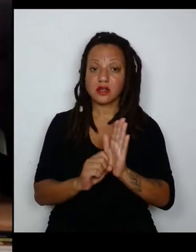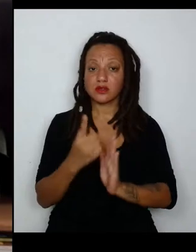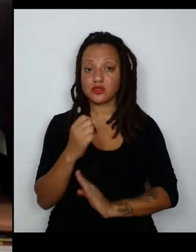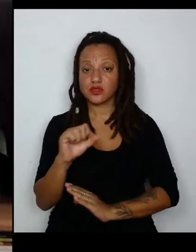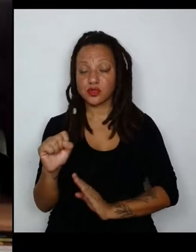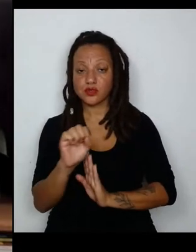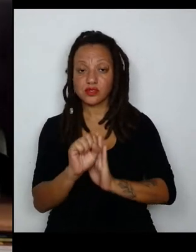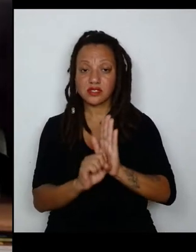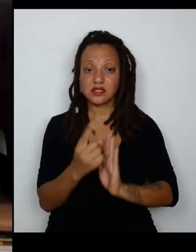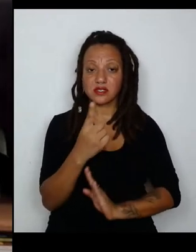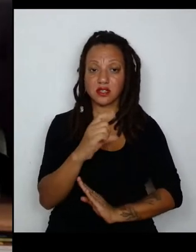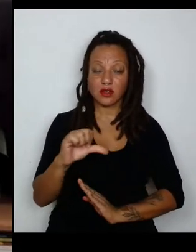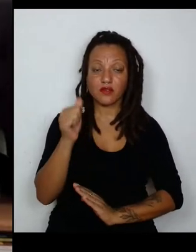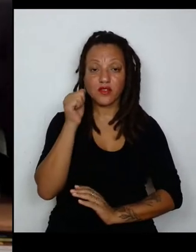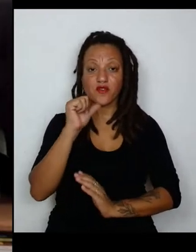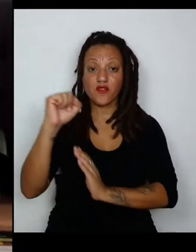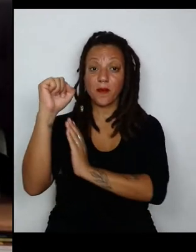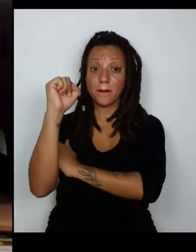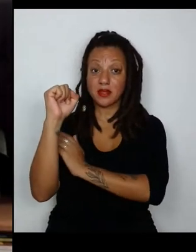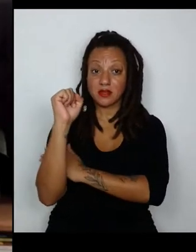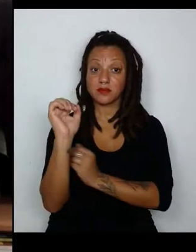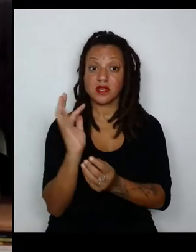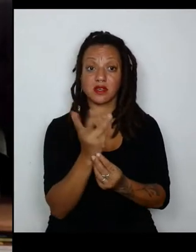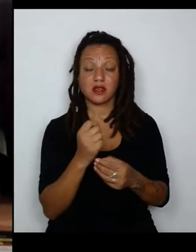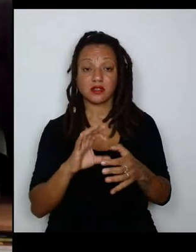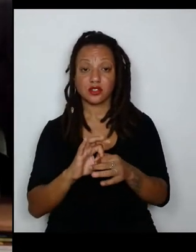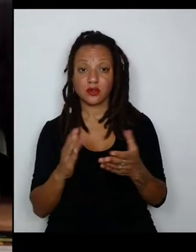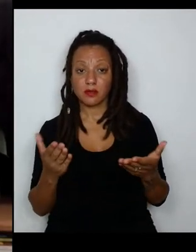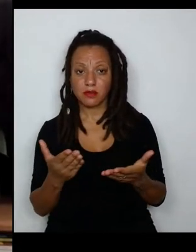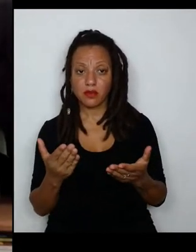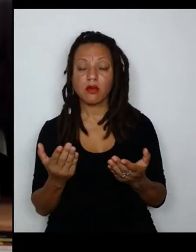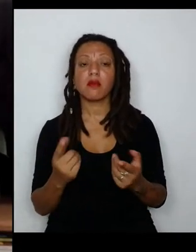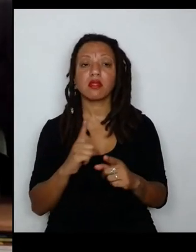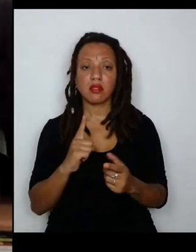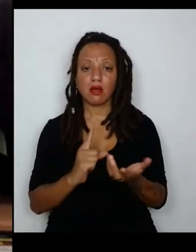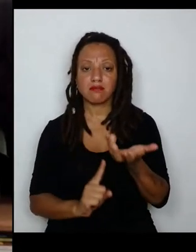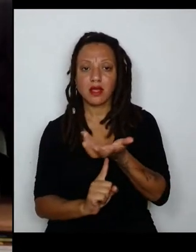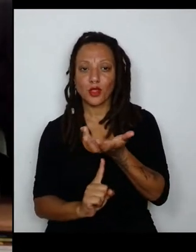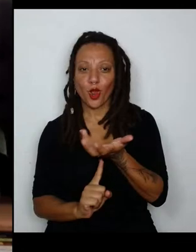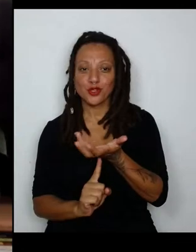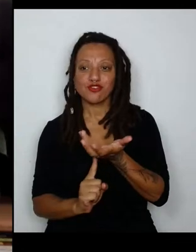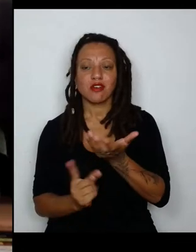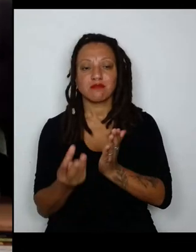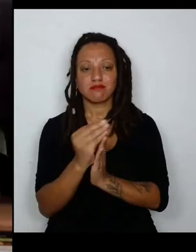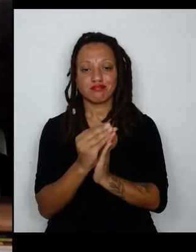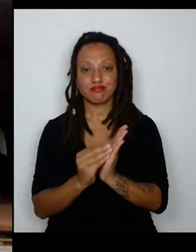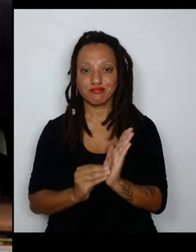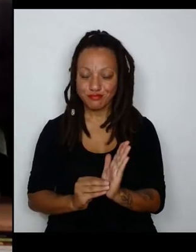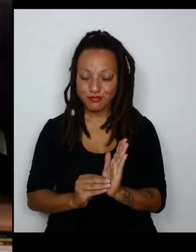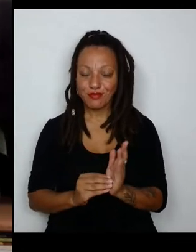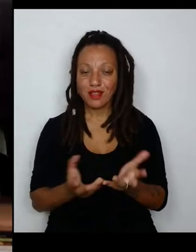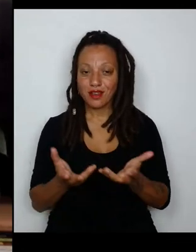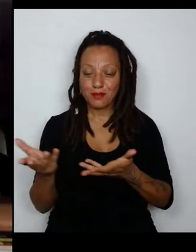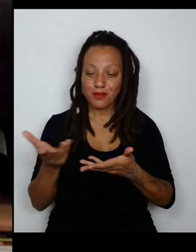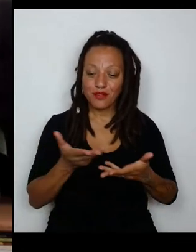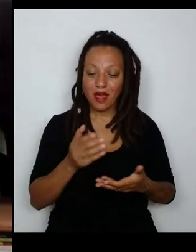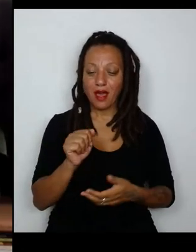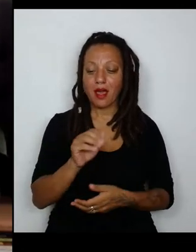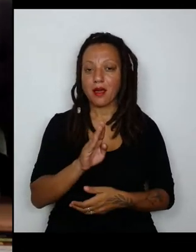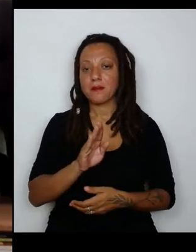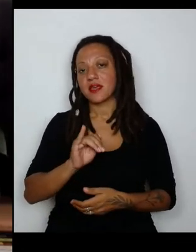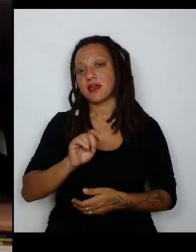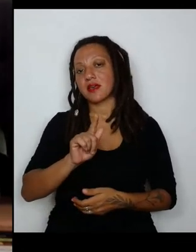visual art feminism and contemporary art have been widely anthologized and translated so with that